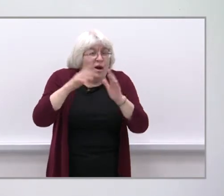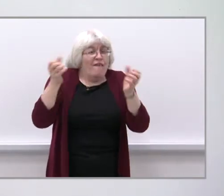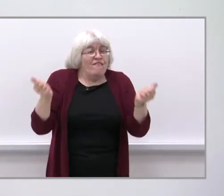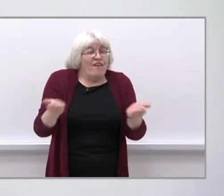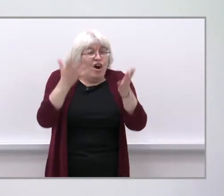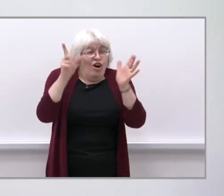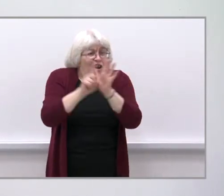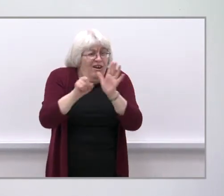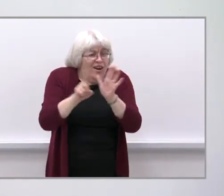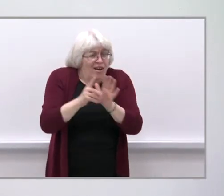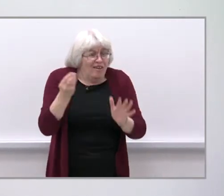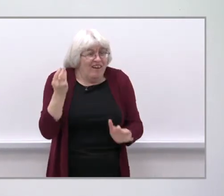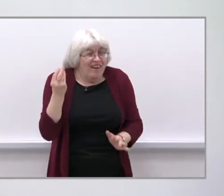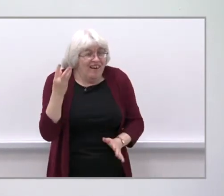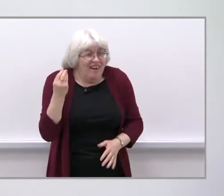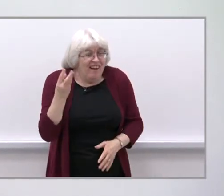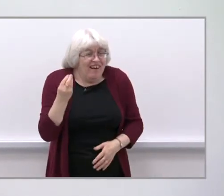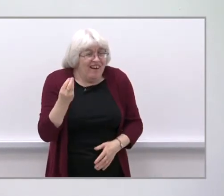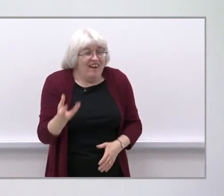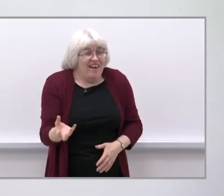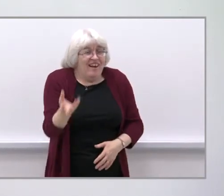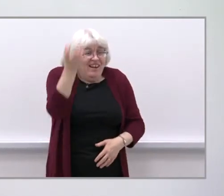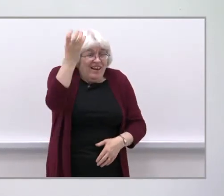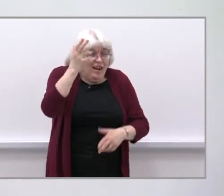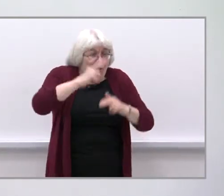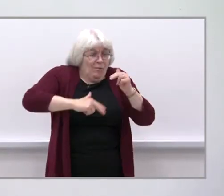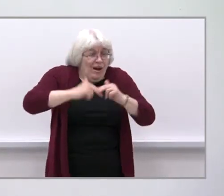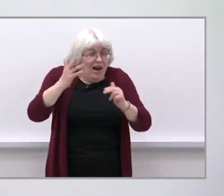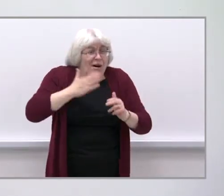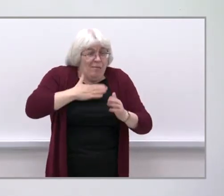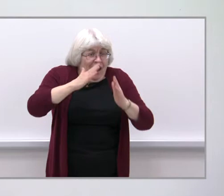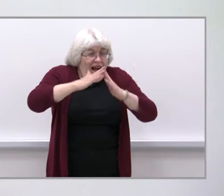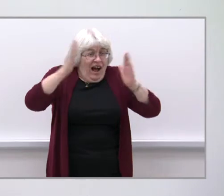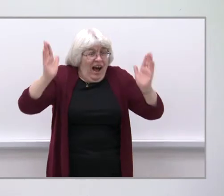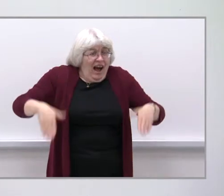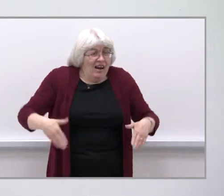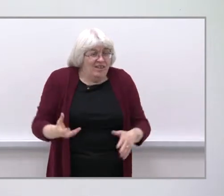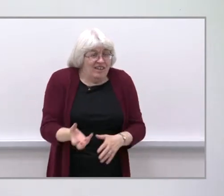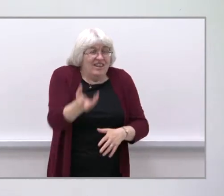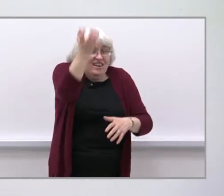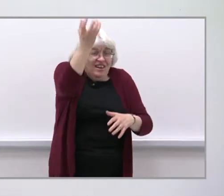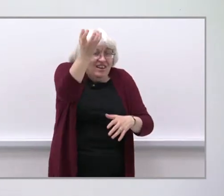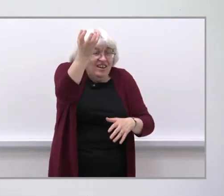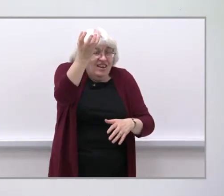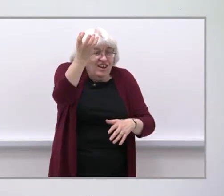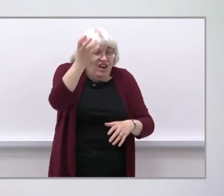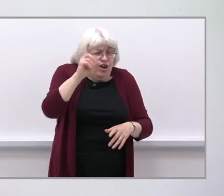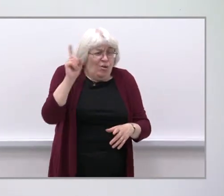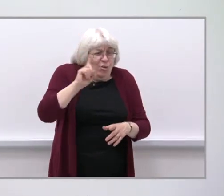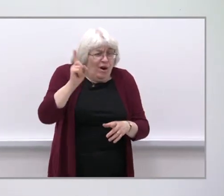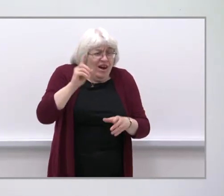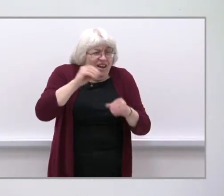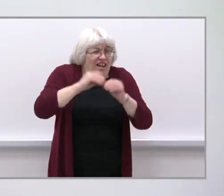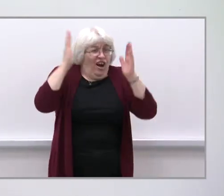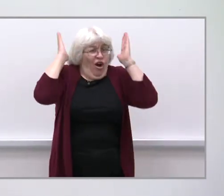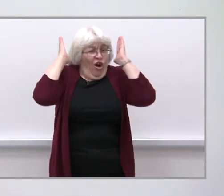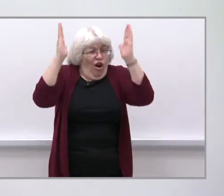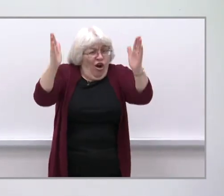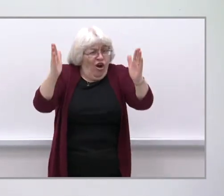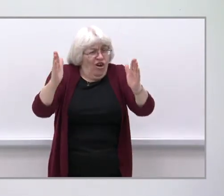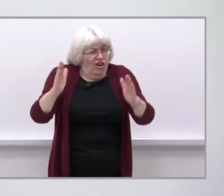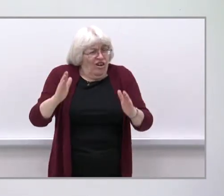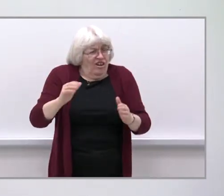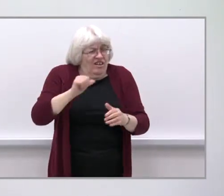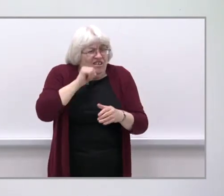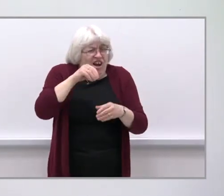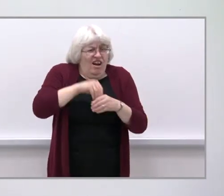have fire smoke detectors or what have you in certain buildings. Like in my home, I have to have smoke detectors.